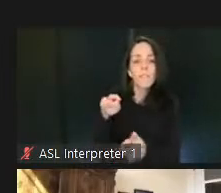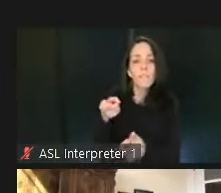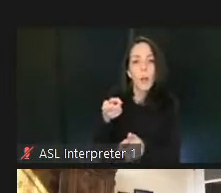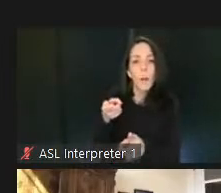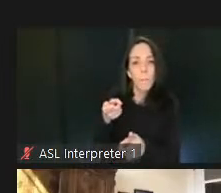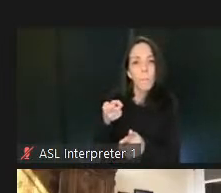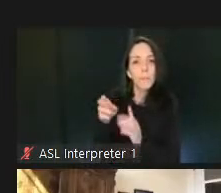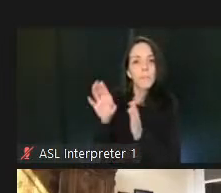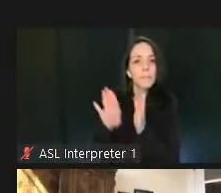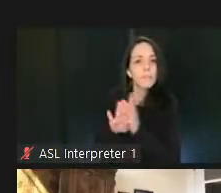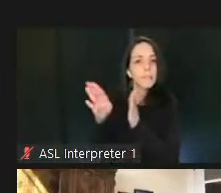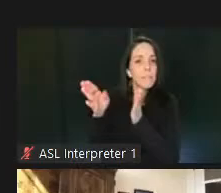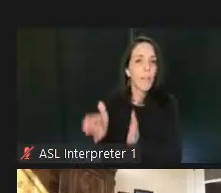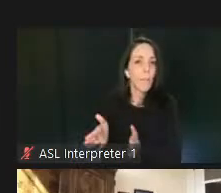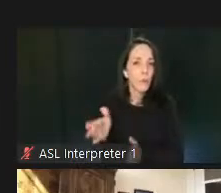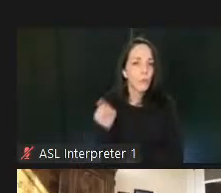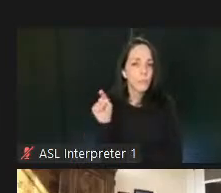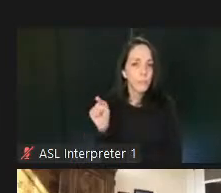by development.